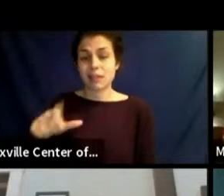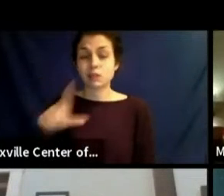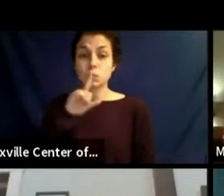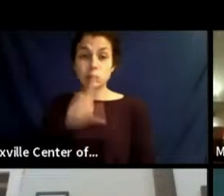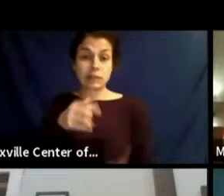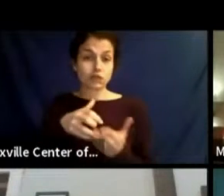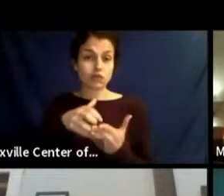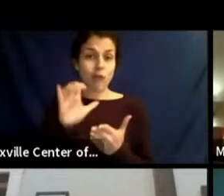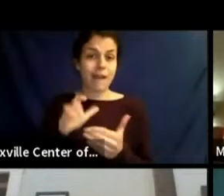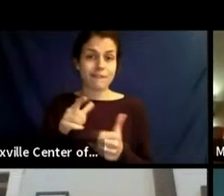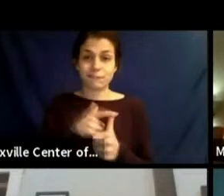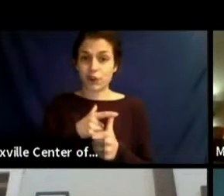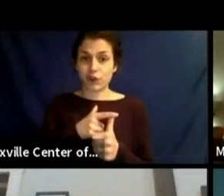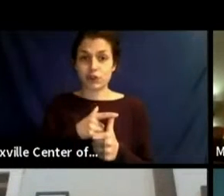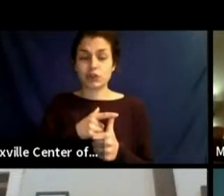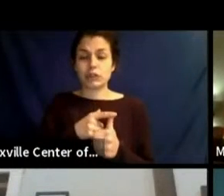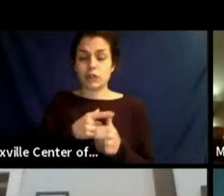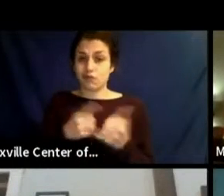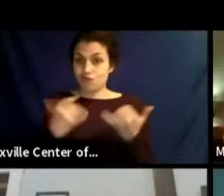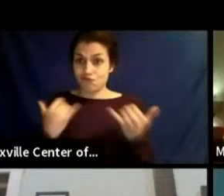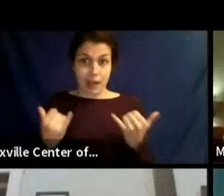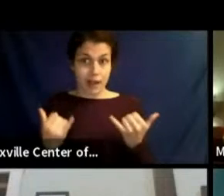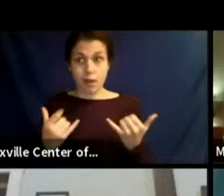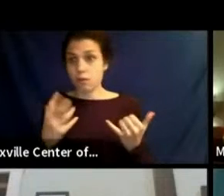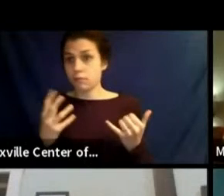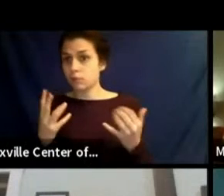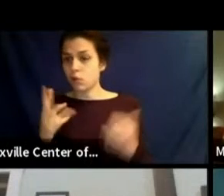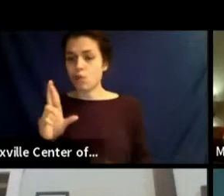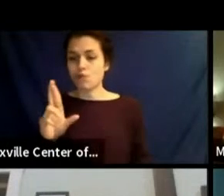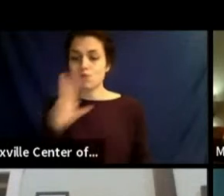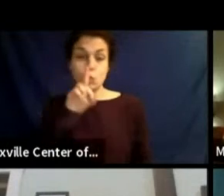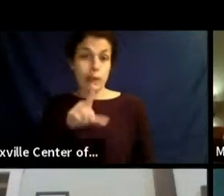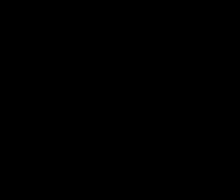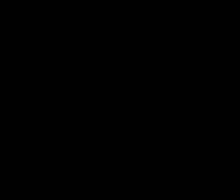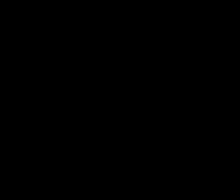of like, as you say, on our feet right now, real time.